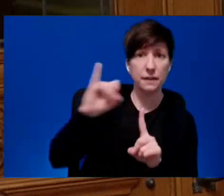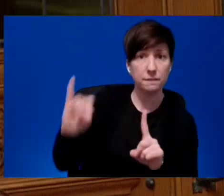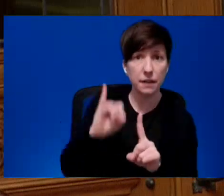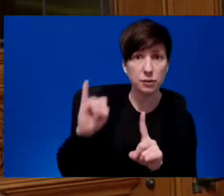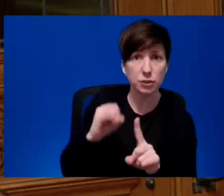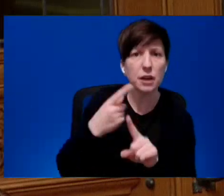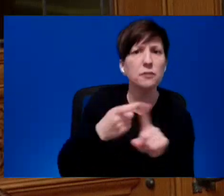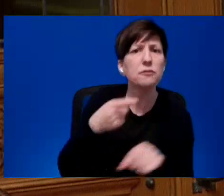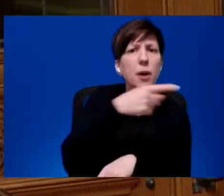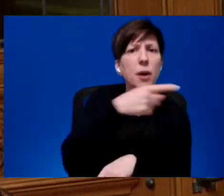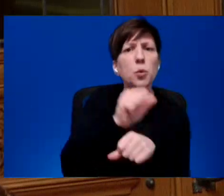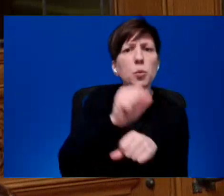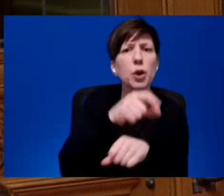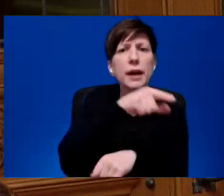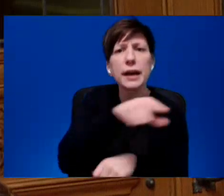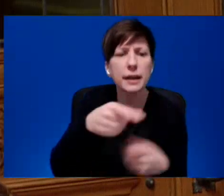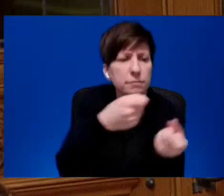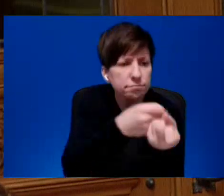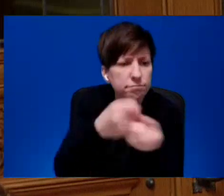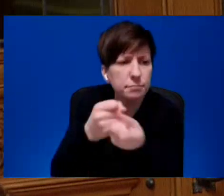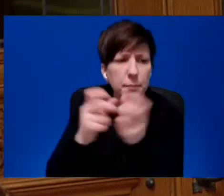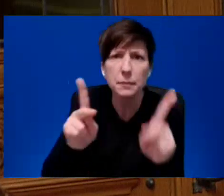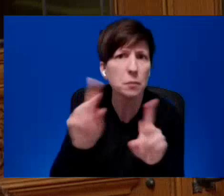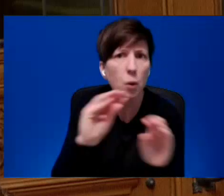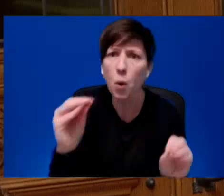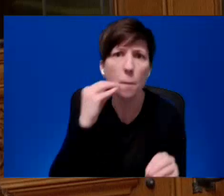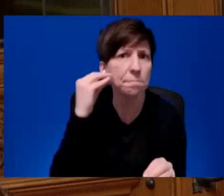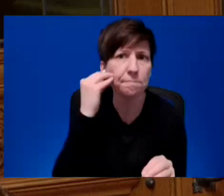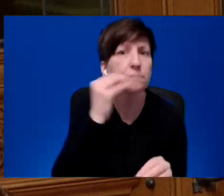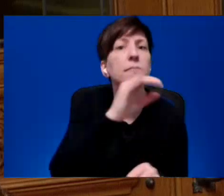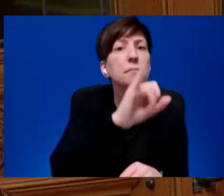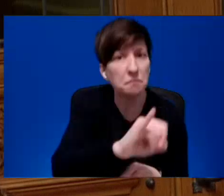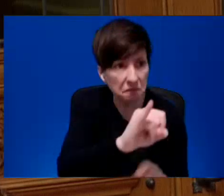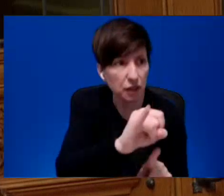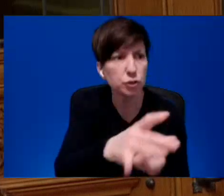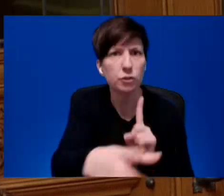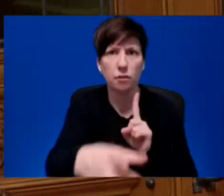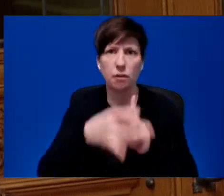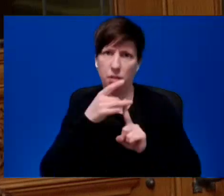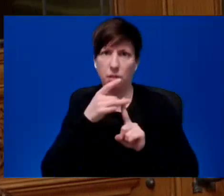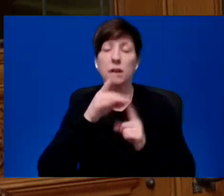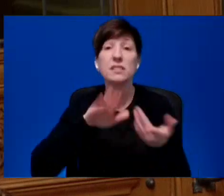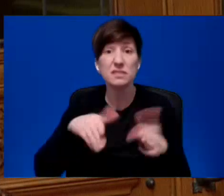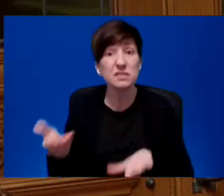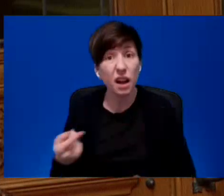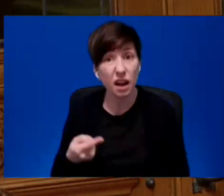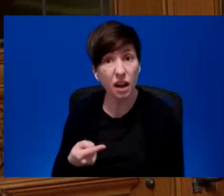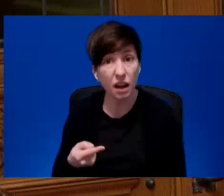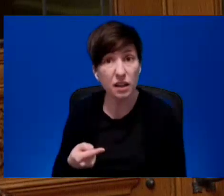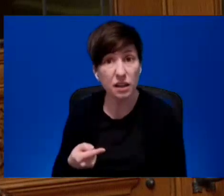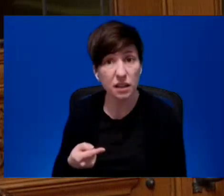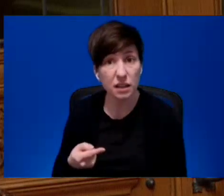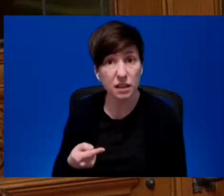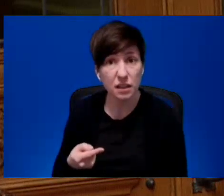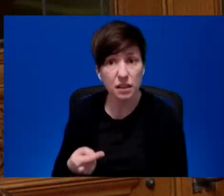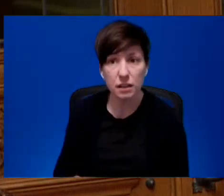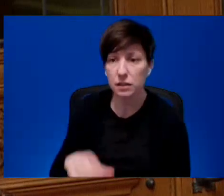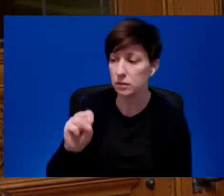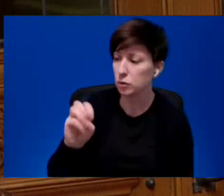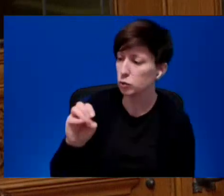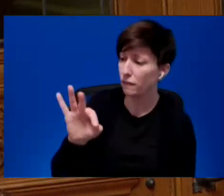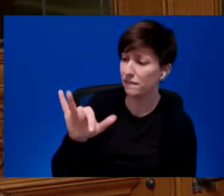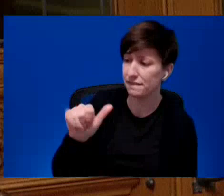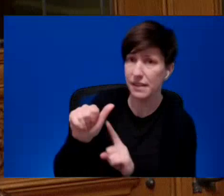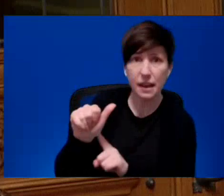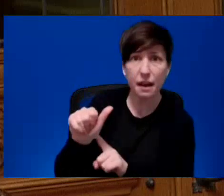shelter. Sophia, like close to 1 million other British Columbians, did not have a